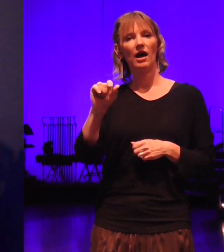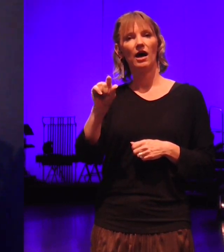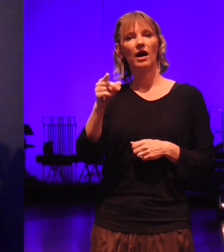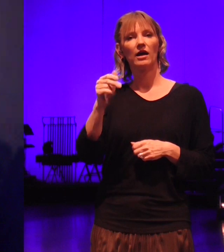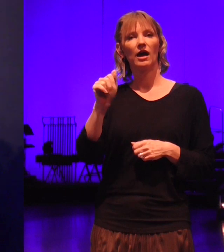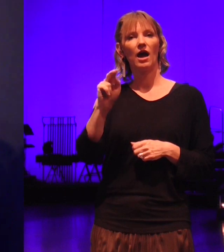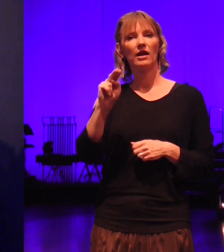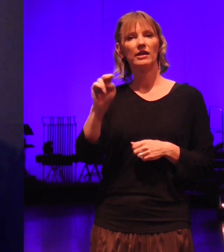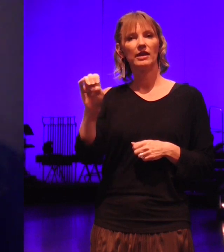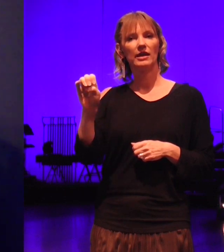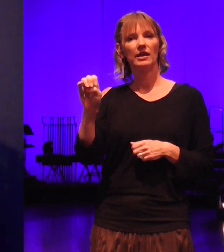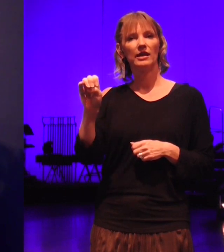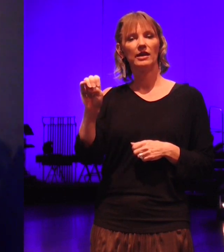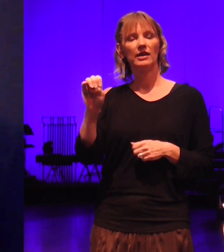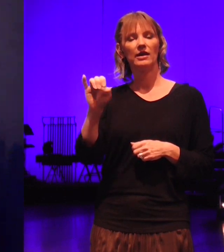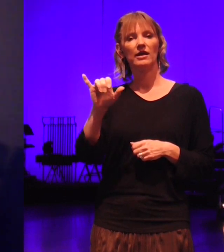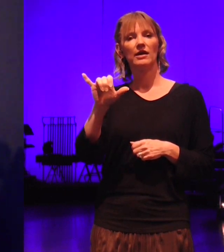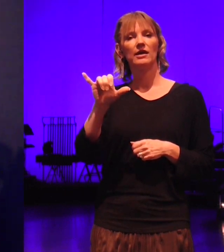Yagani,